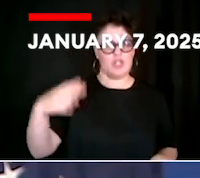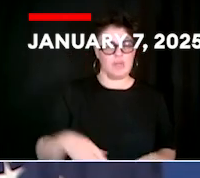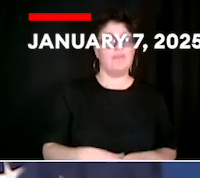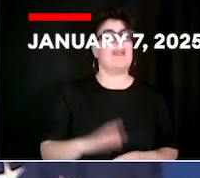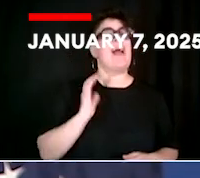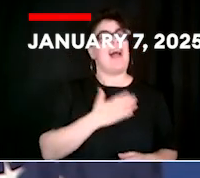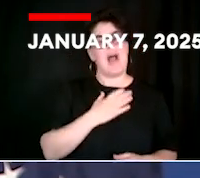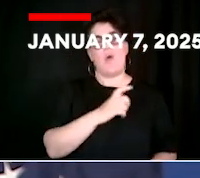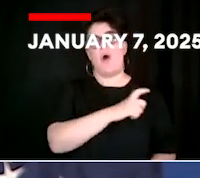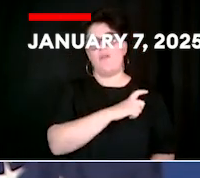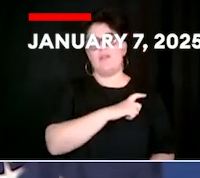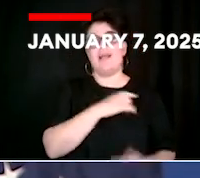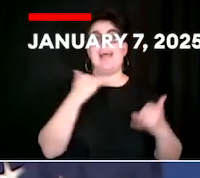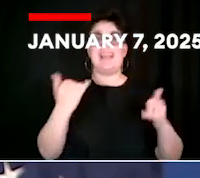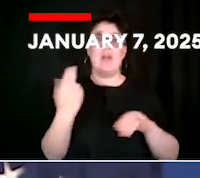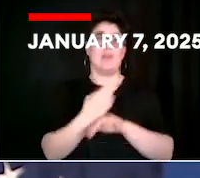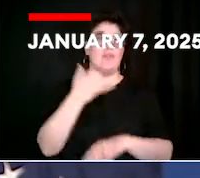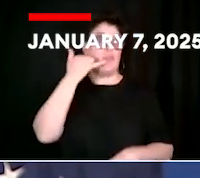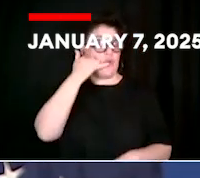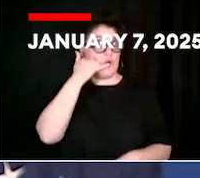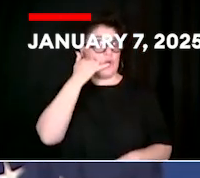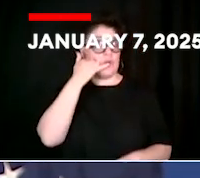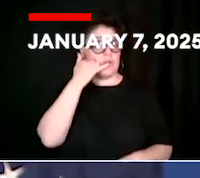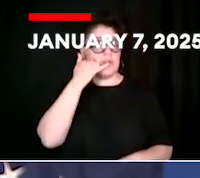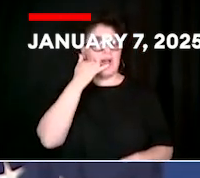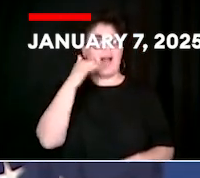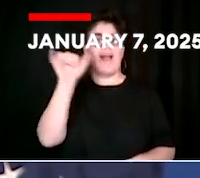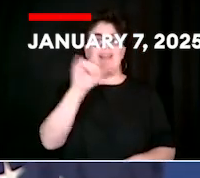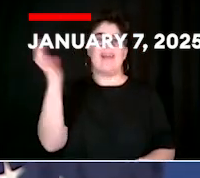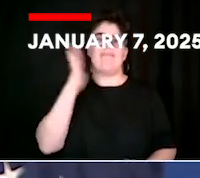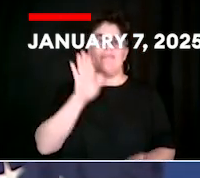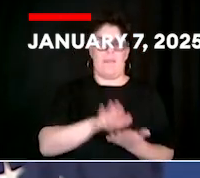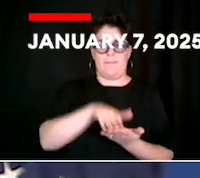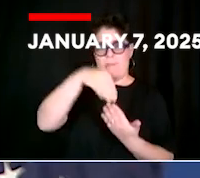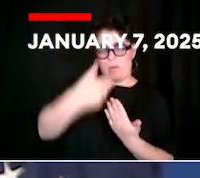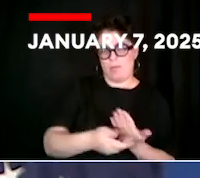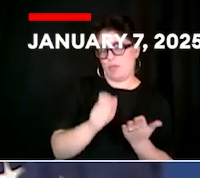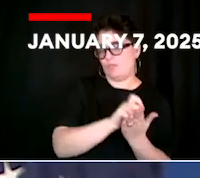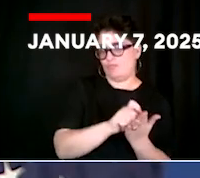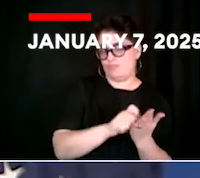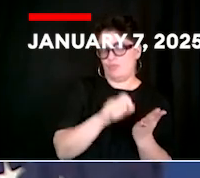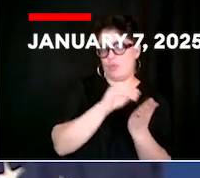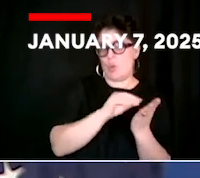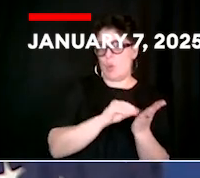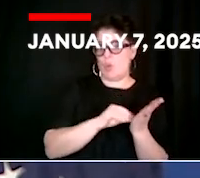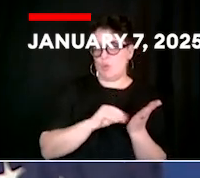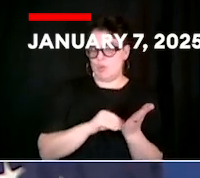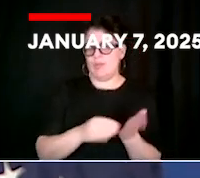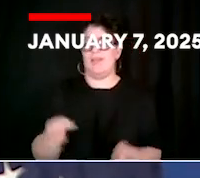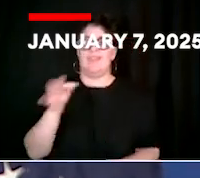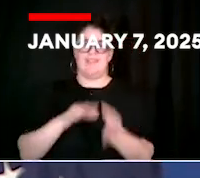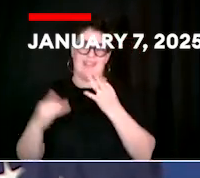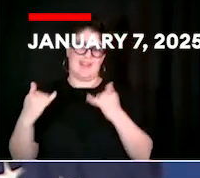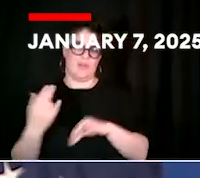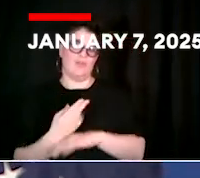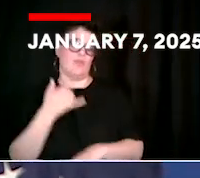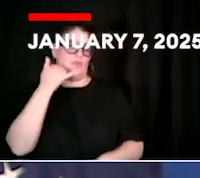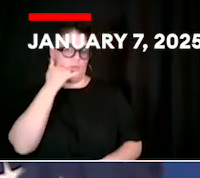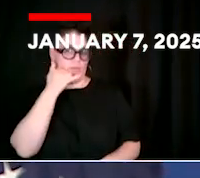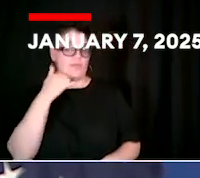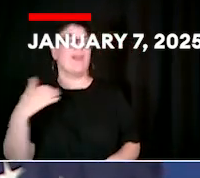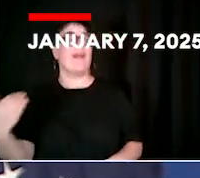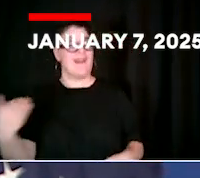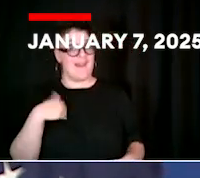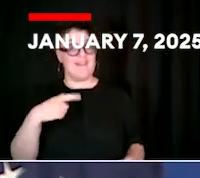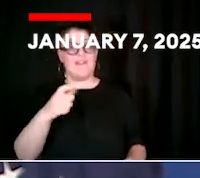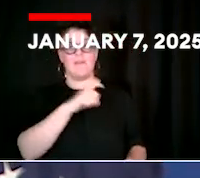their phones like memo books. They use them like memo books now. They have department issue phones where they